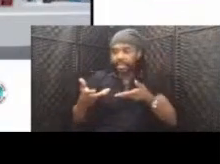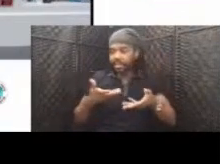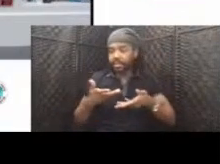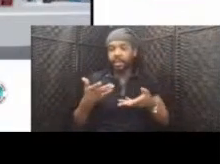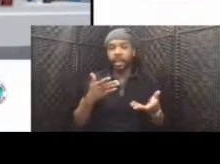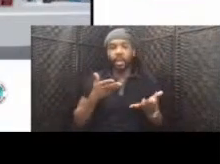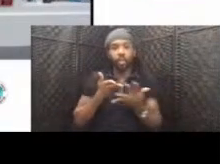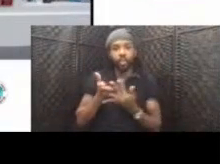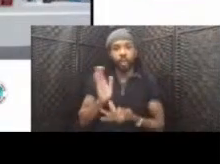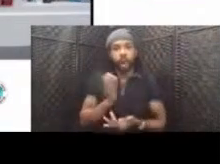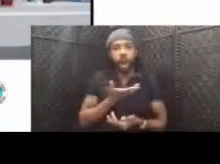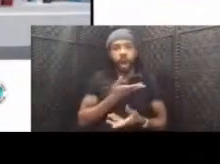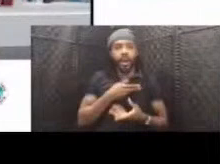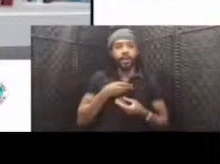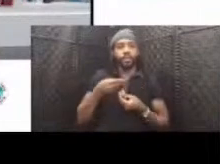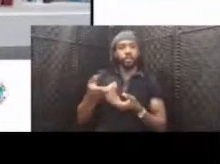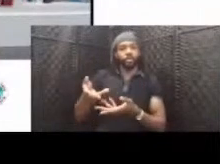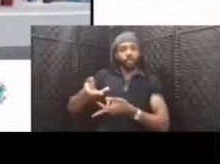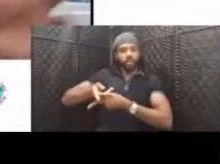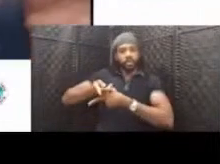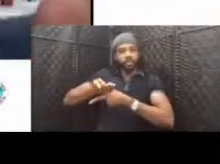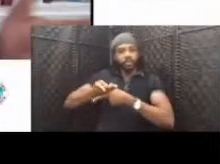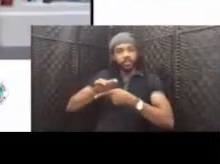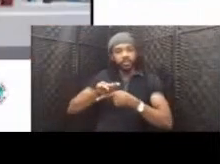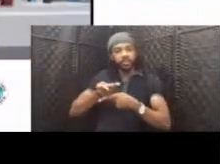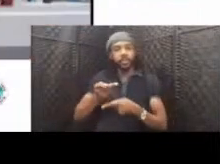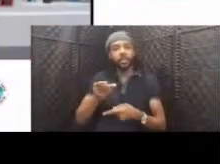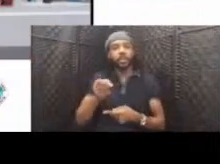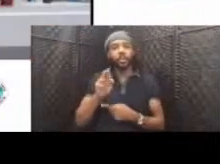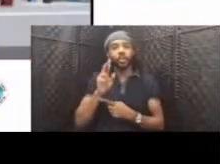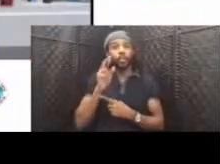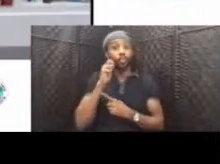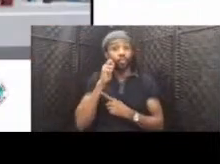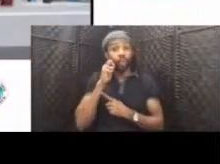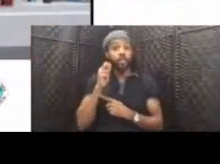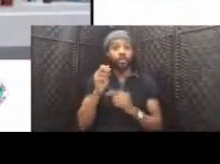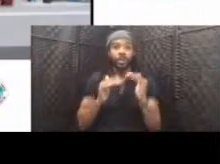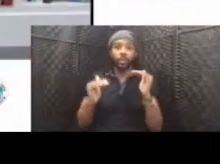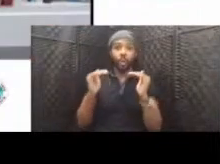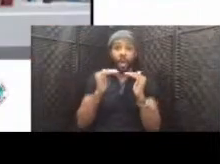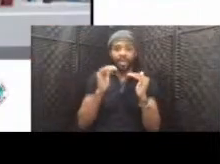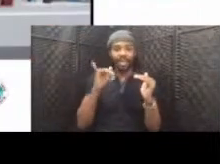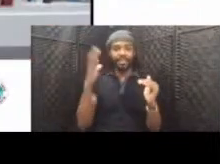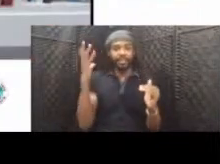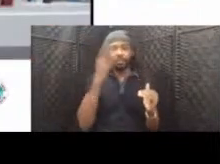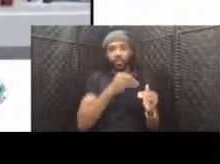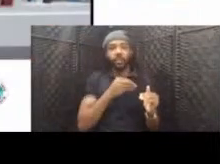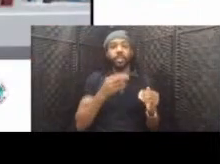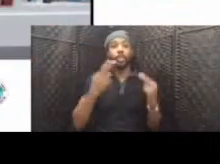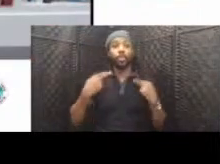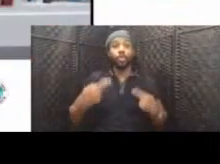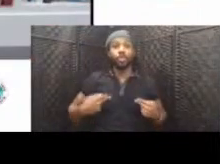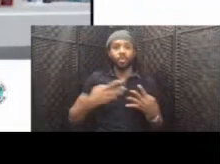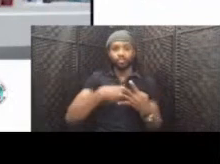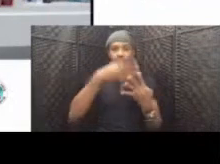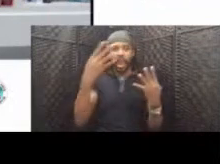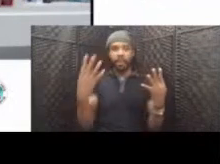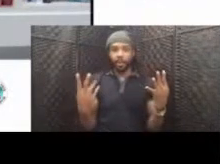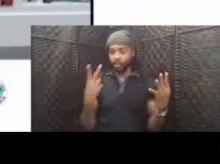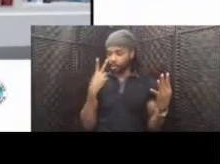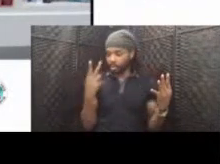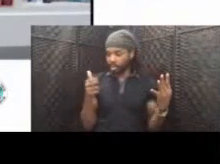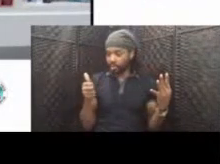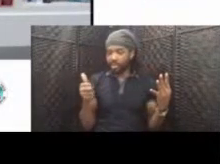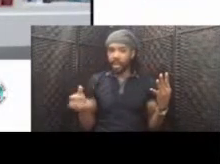There's our more people nurturing, watching this stream than are watching racial their stream. equality, the beauty that is the human rainbow where they can see themselves. And